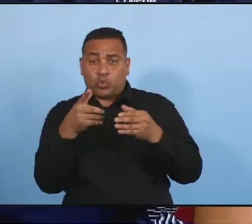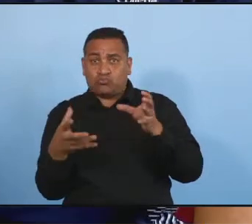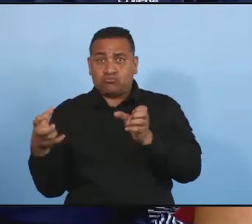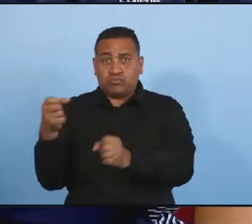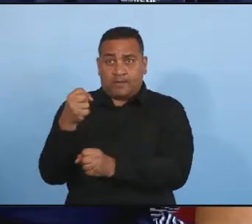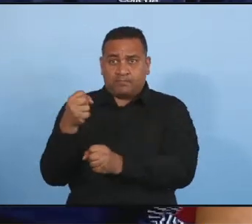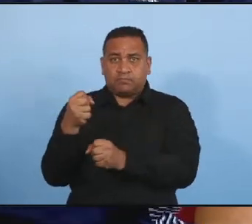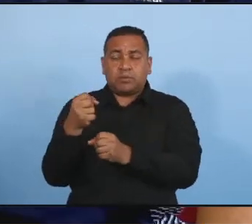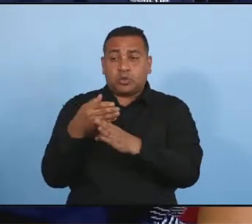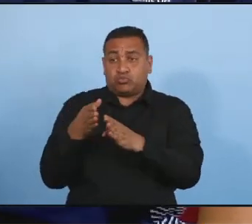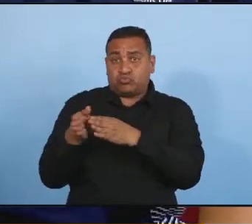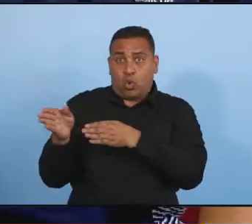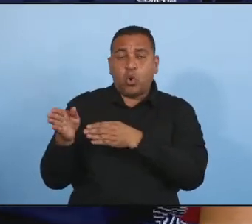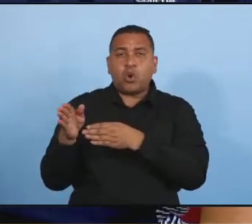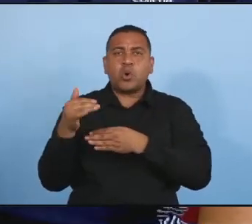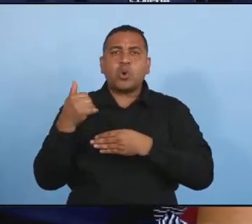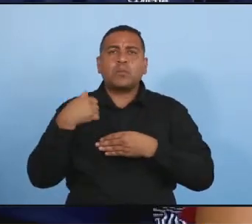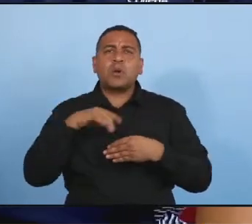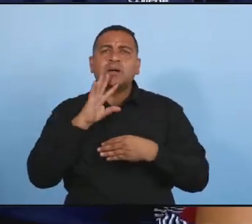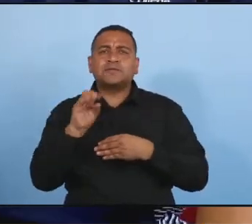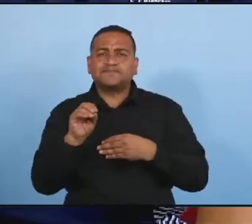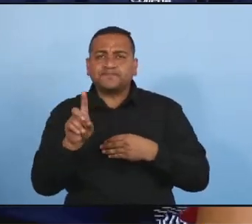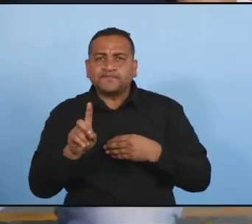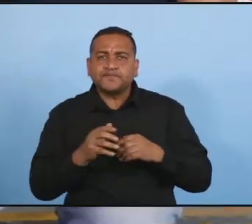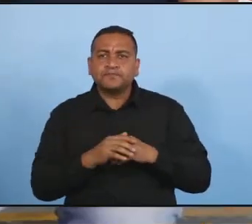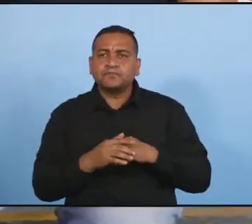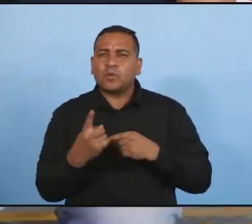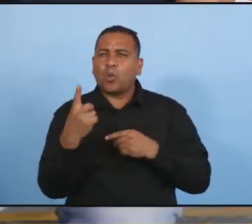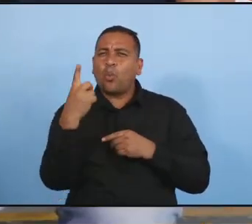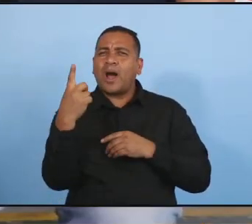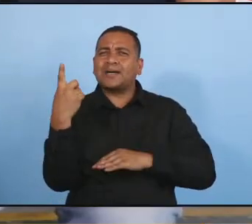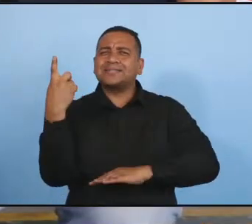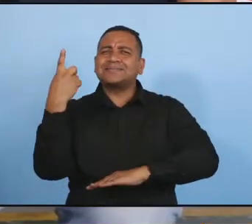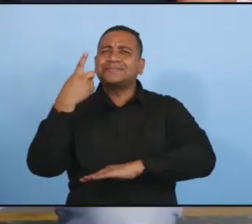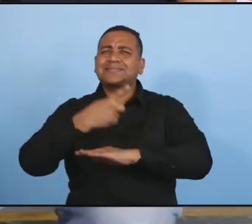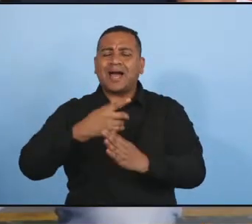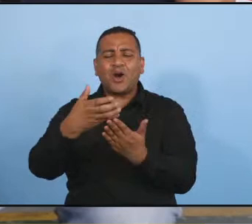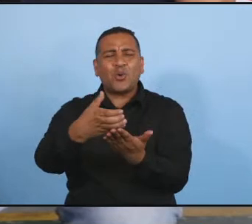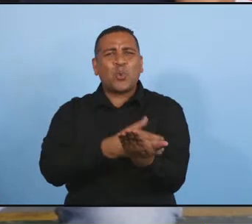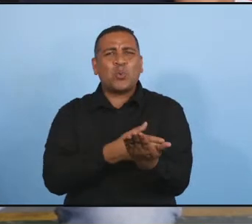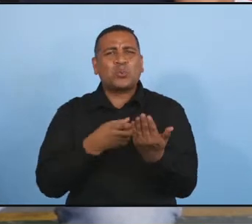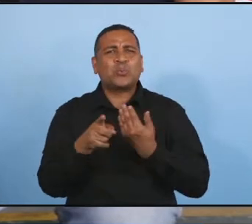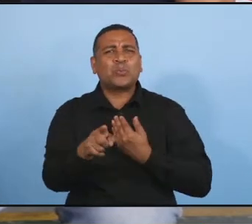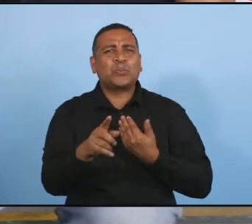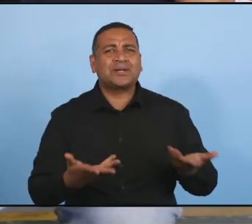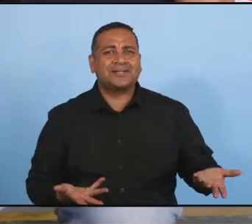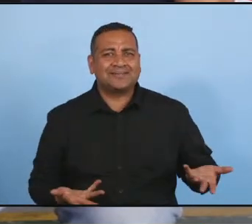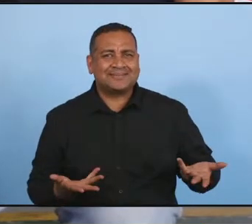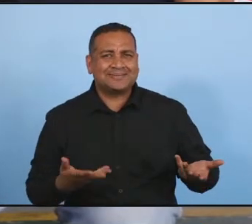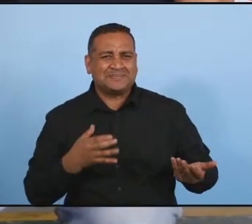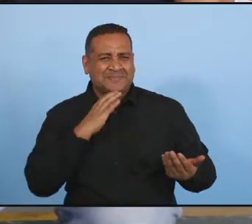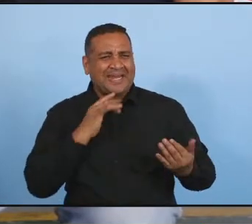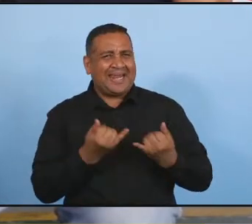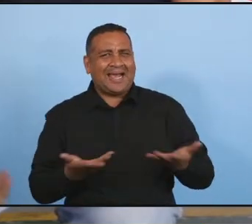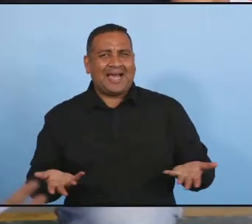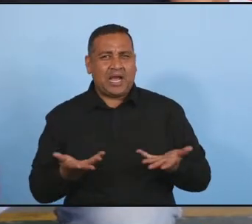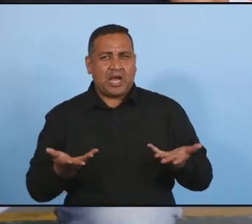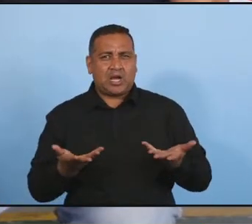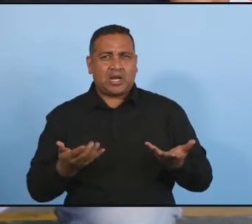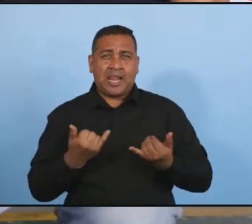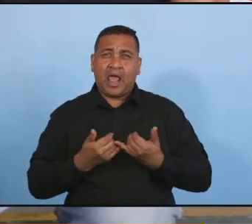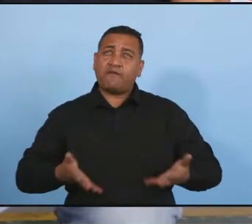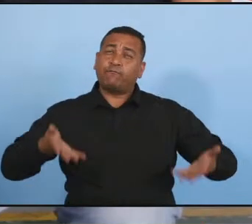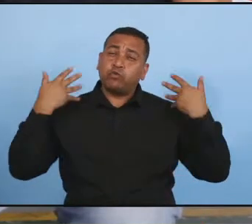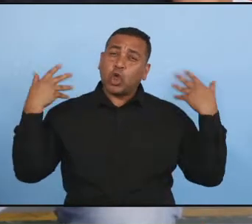earlier from something as a one-day course. What would and that would be a sort of a touch-up, a refresher course? Would that? Yeah, it could be